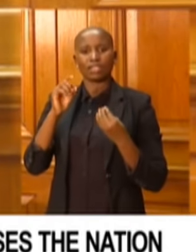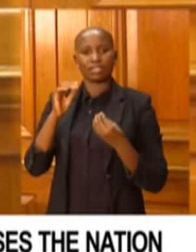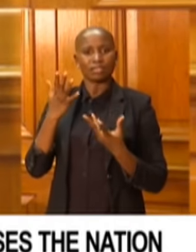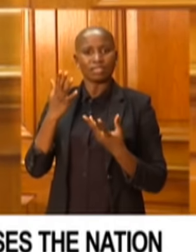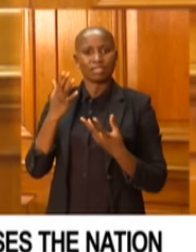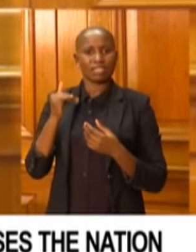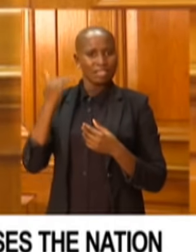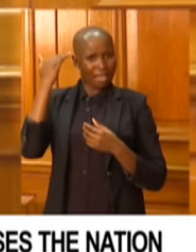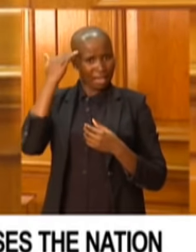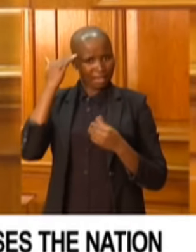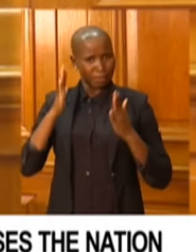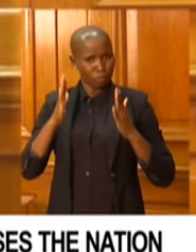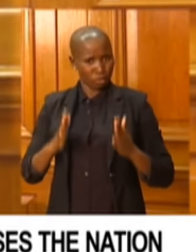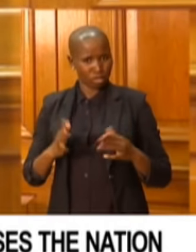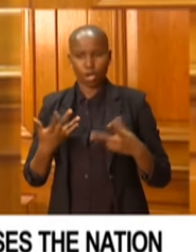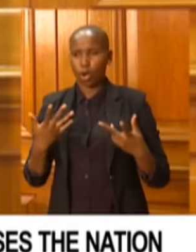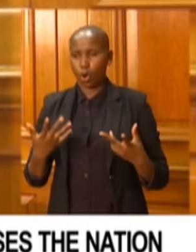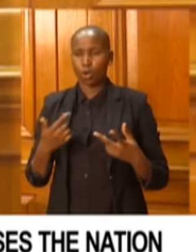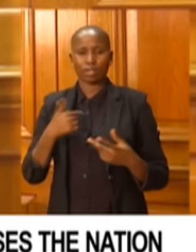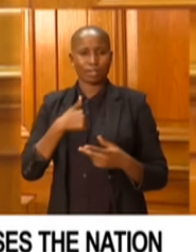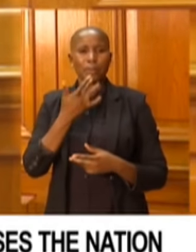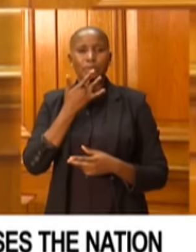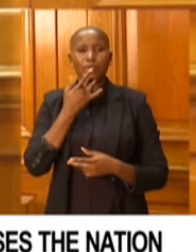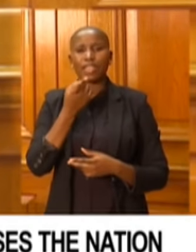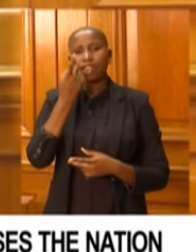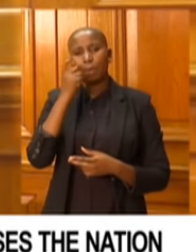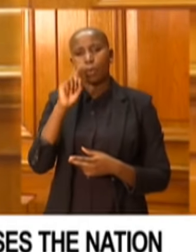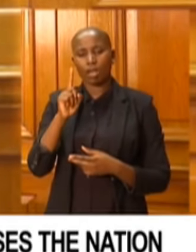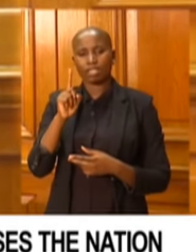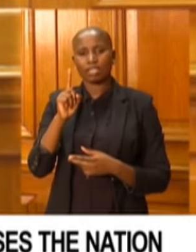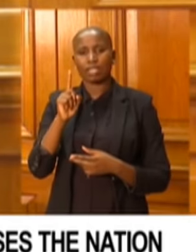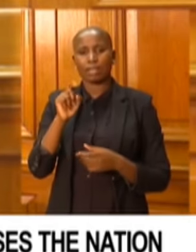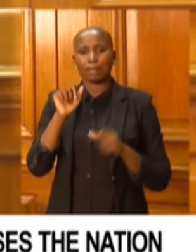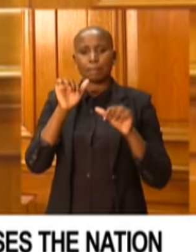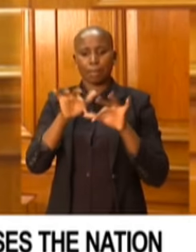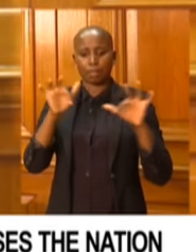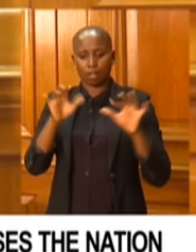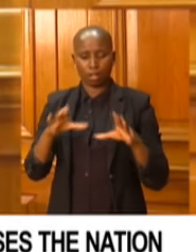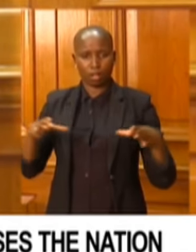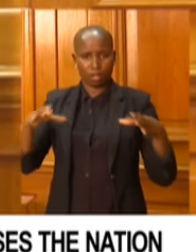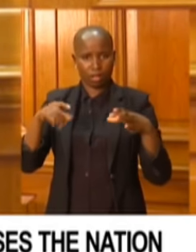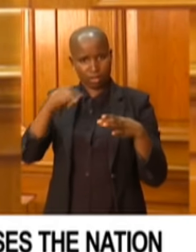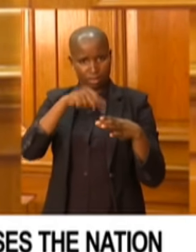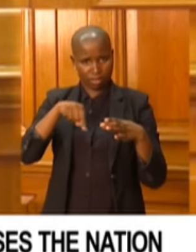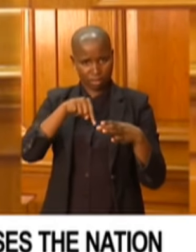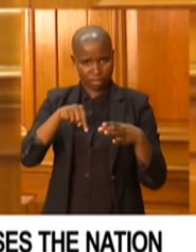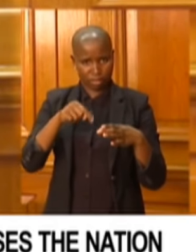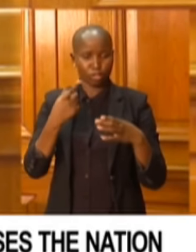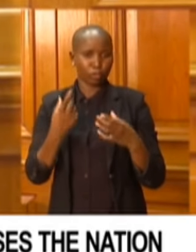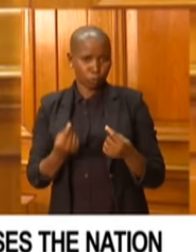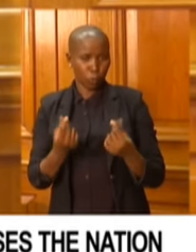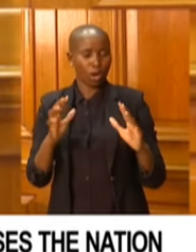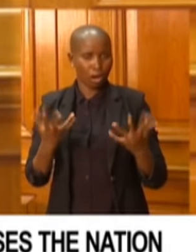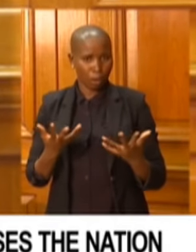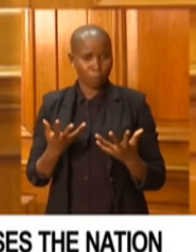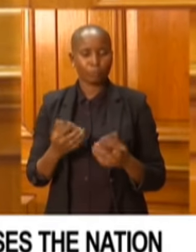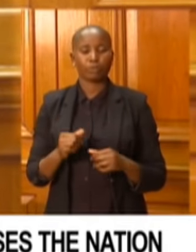immunity, or what I prefer to call population immunity. This is when enough